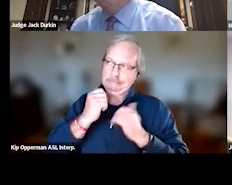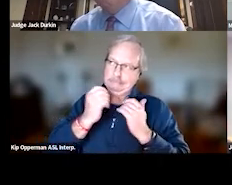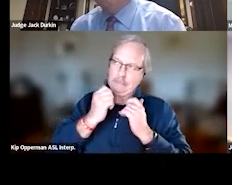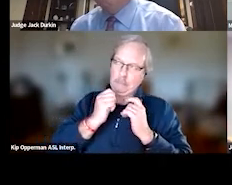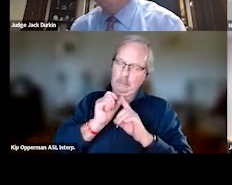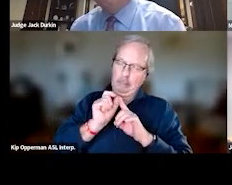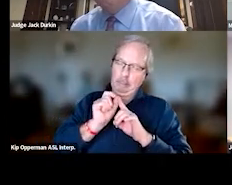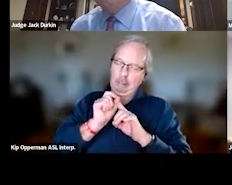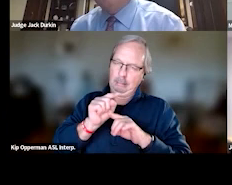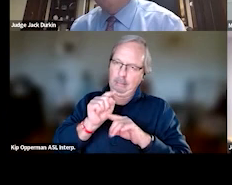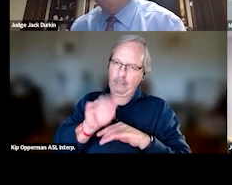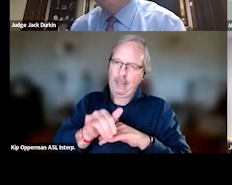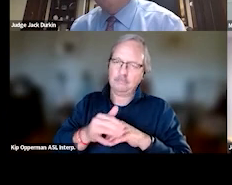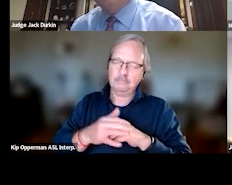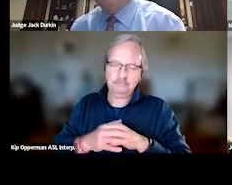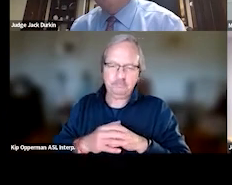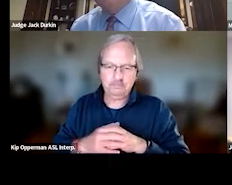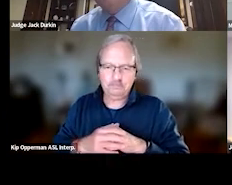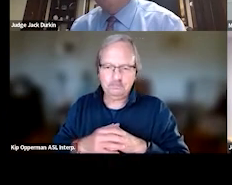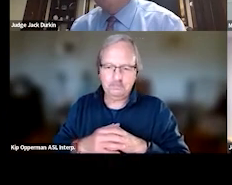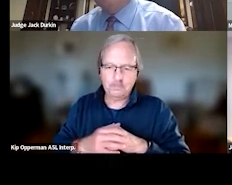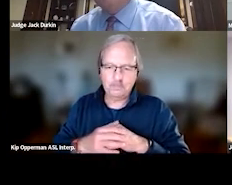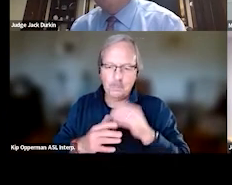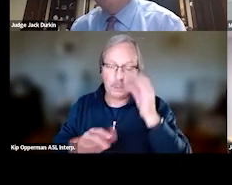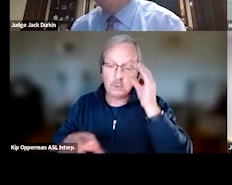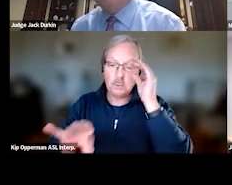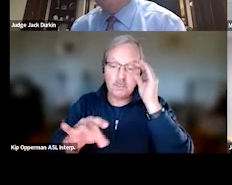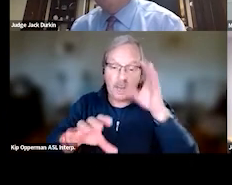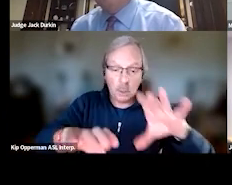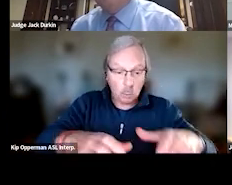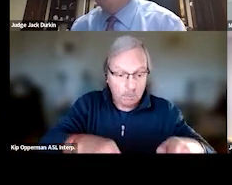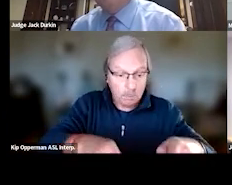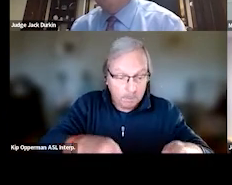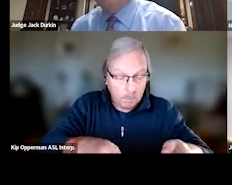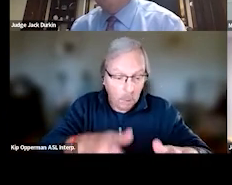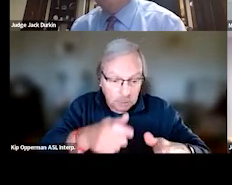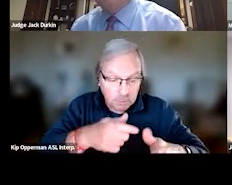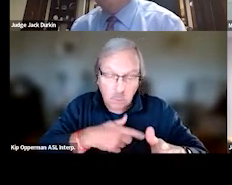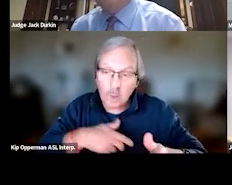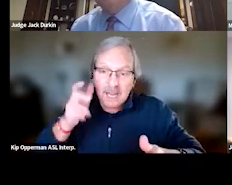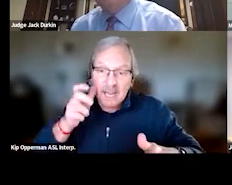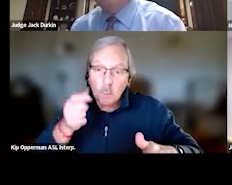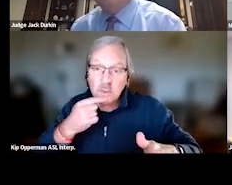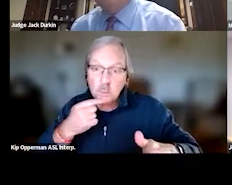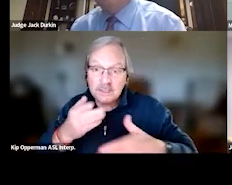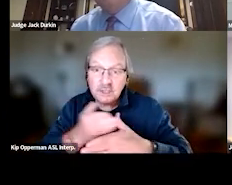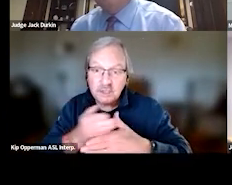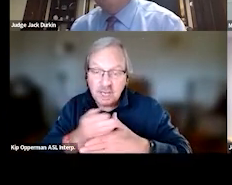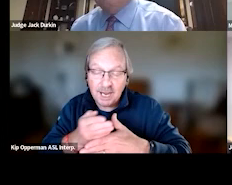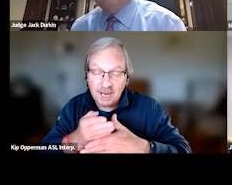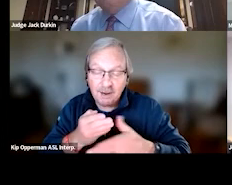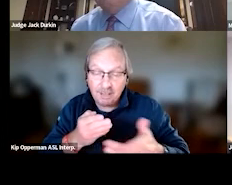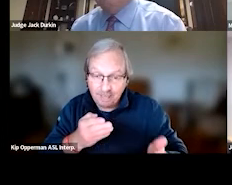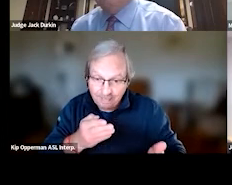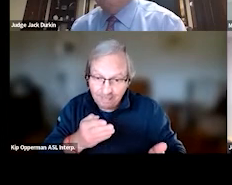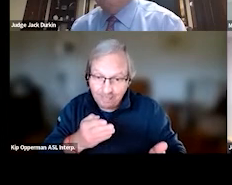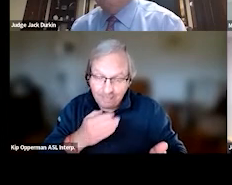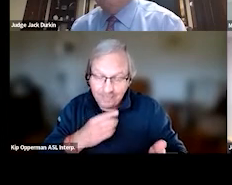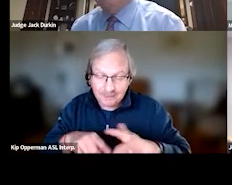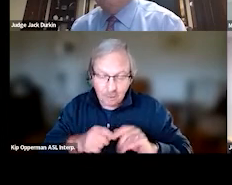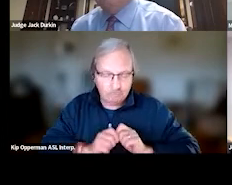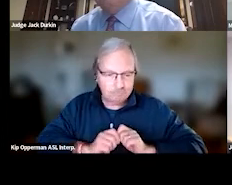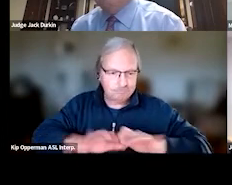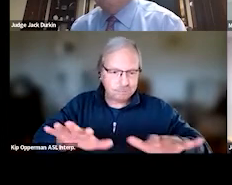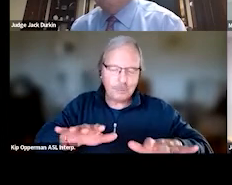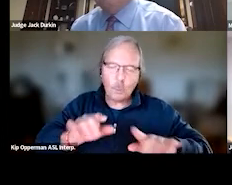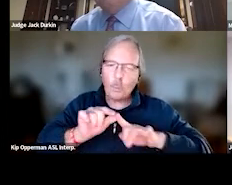you find a group of people that are interested in hearing what you have to share, who want to share something too, and then you just start spreading it by word of mouth. You may